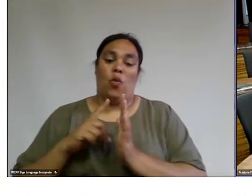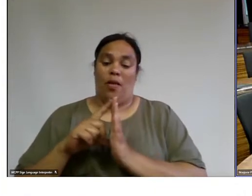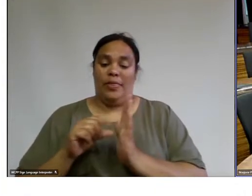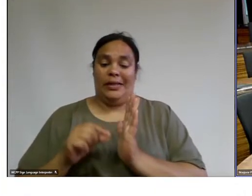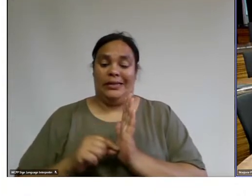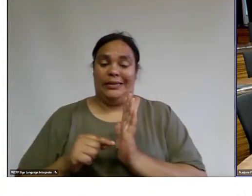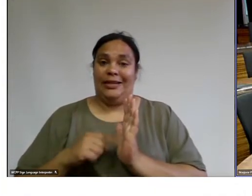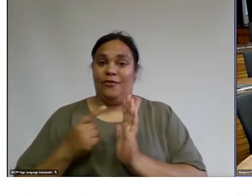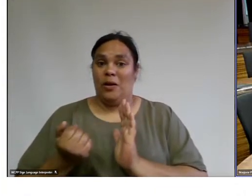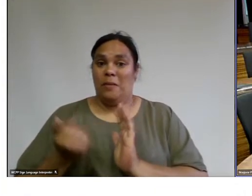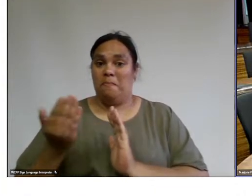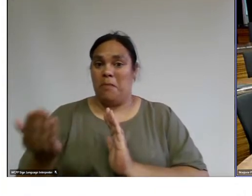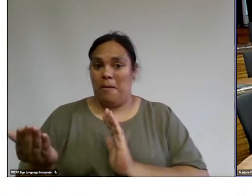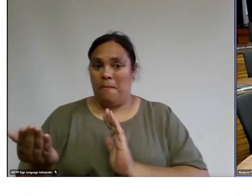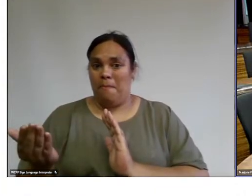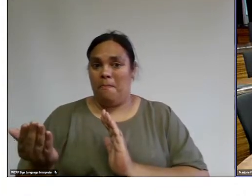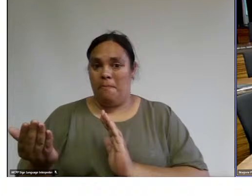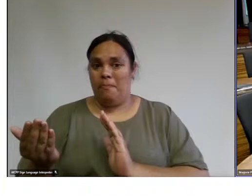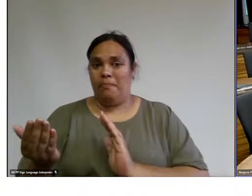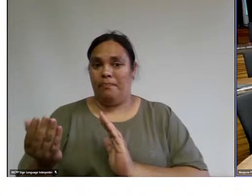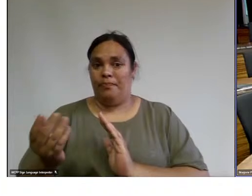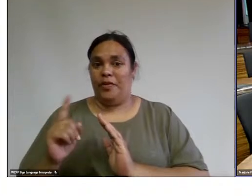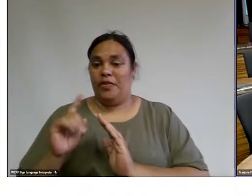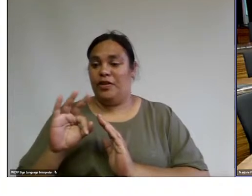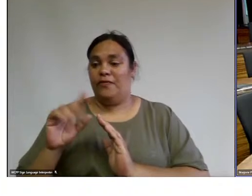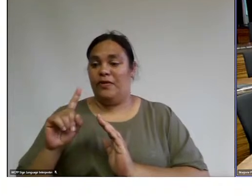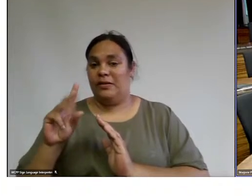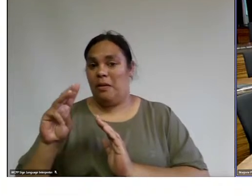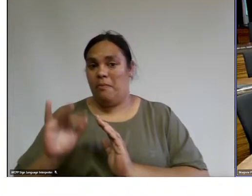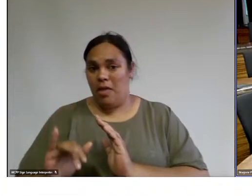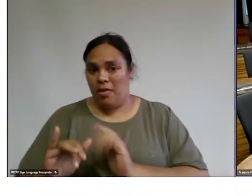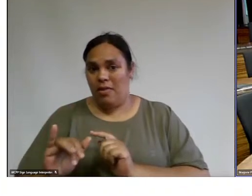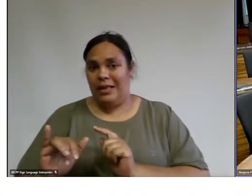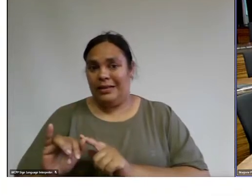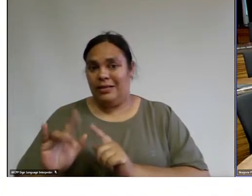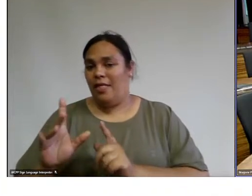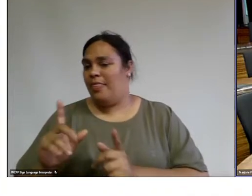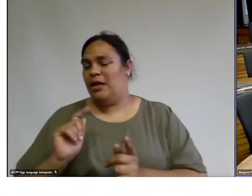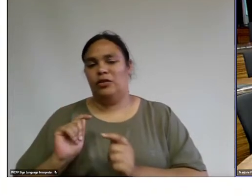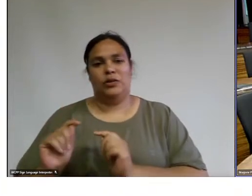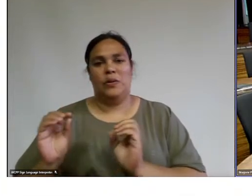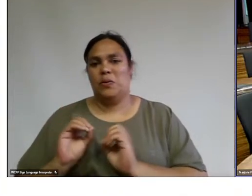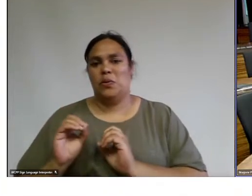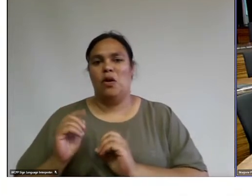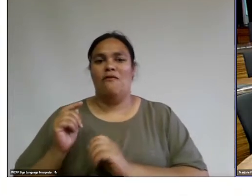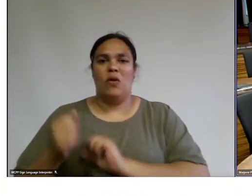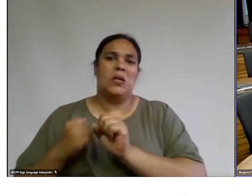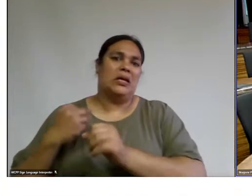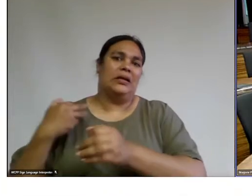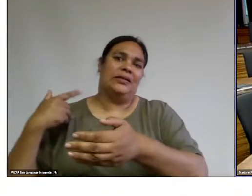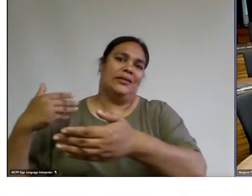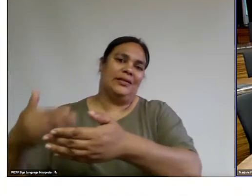for the submission of the financial statement is the 31st of May, and that date hasn't changed for quite a number of years.